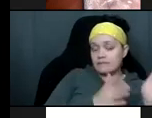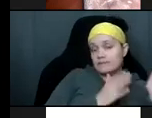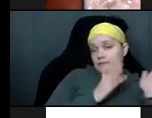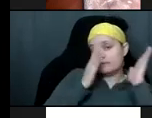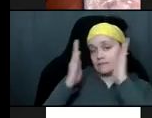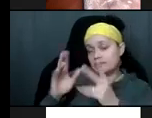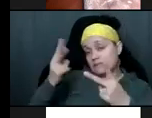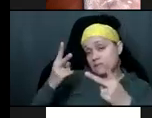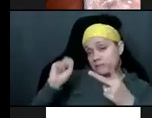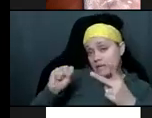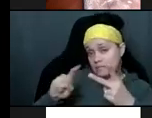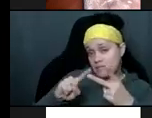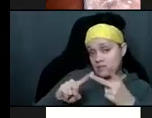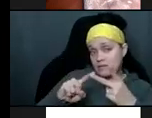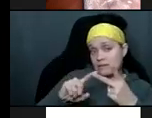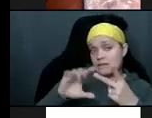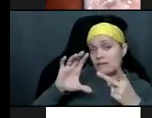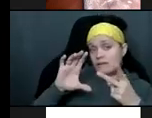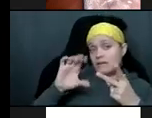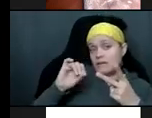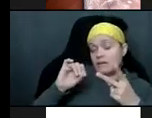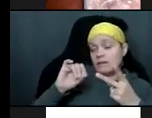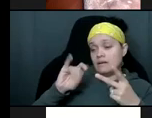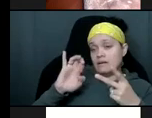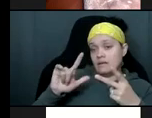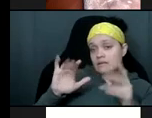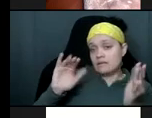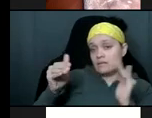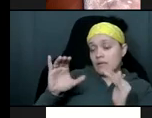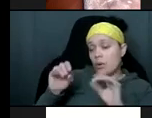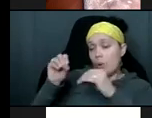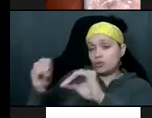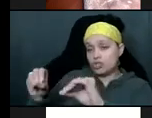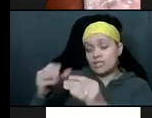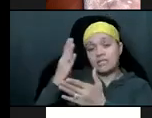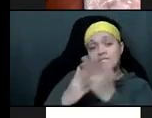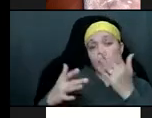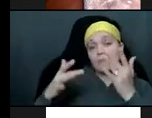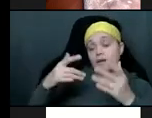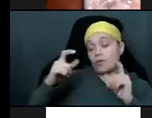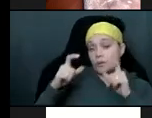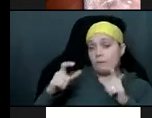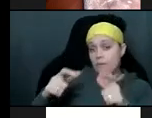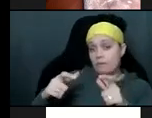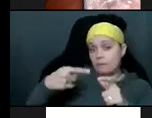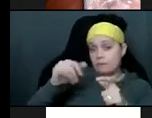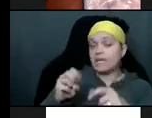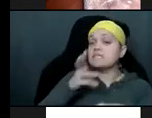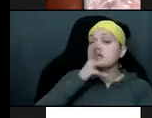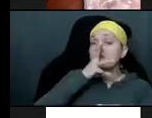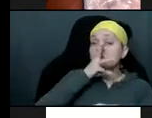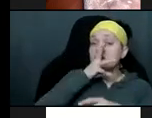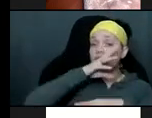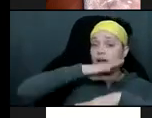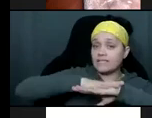Another possibility is continental versus oceanic. Some of the tectonic plates have water on top of